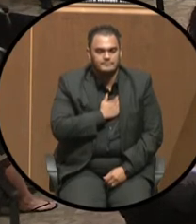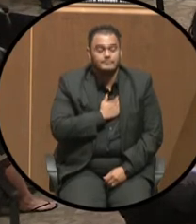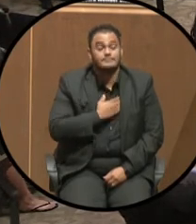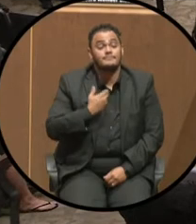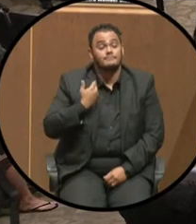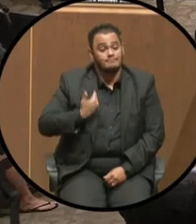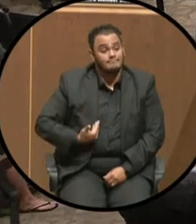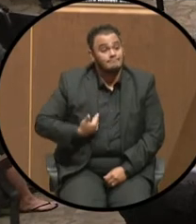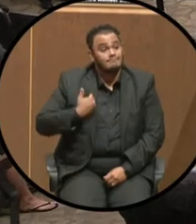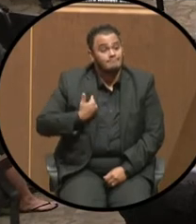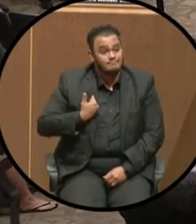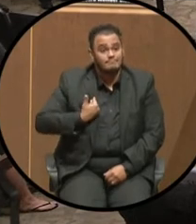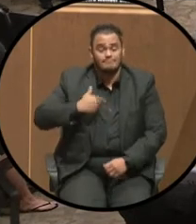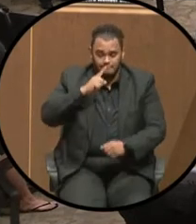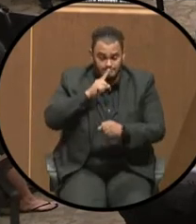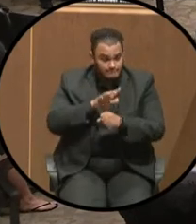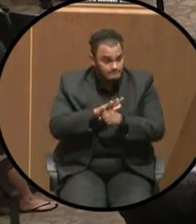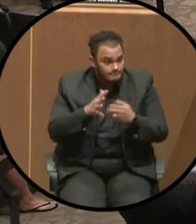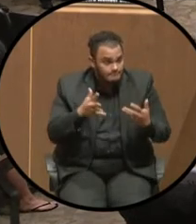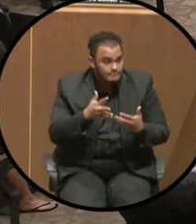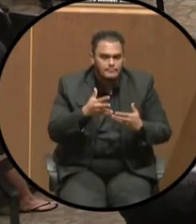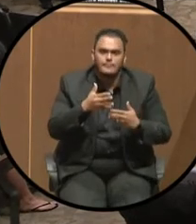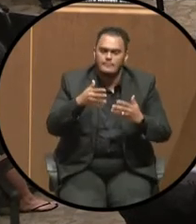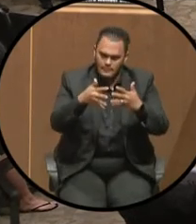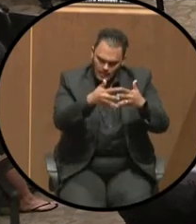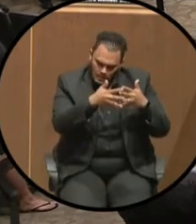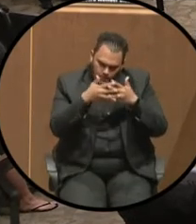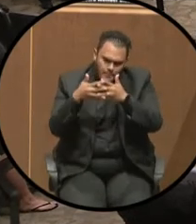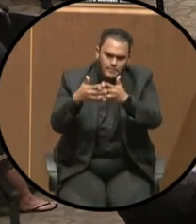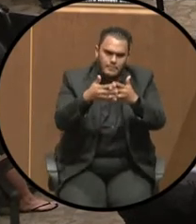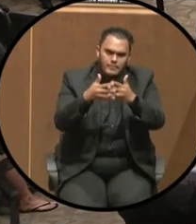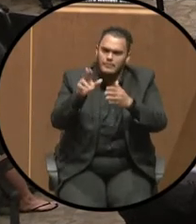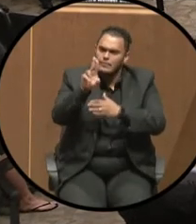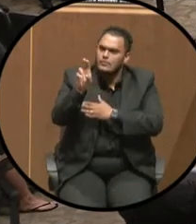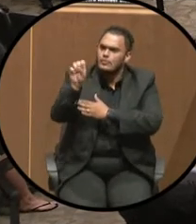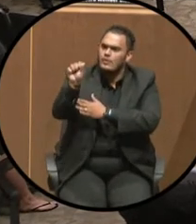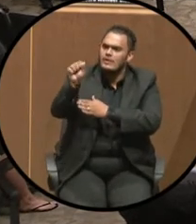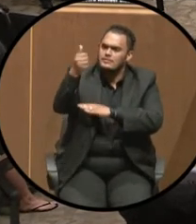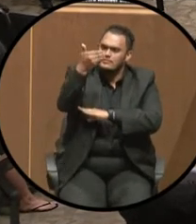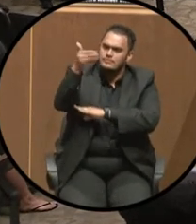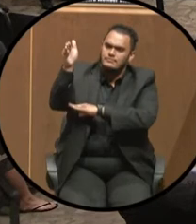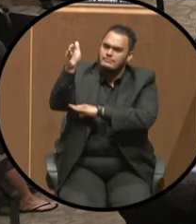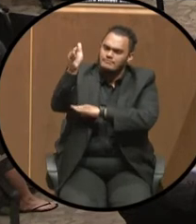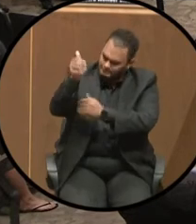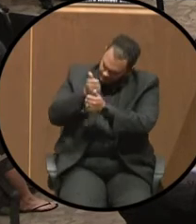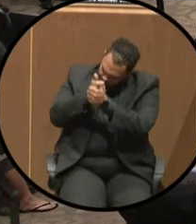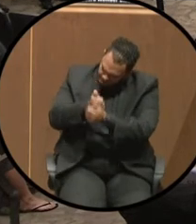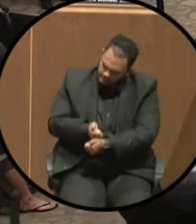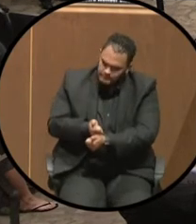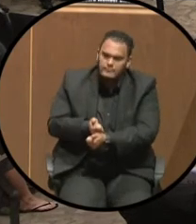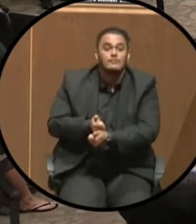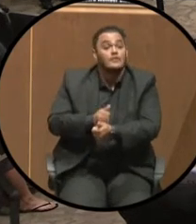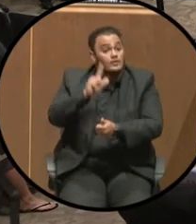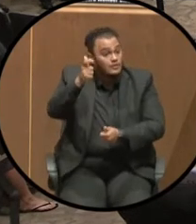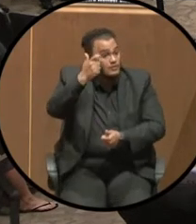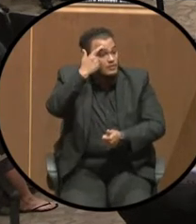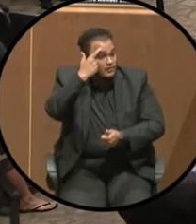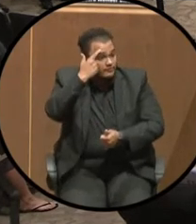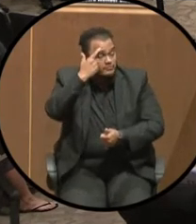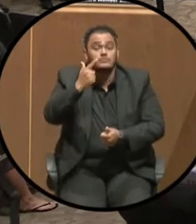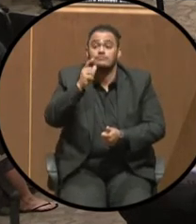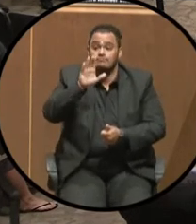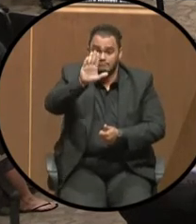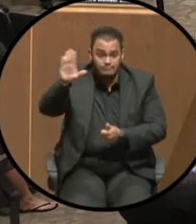I pledge allegiance to the flag of the United States of America and to the republic for which it stands,